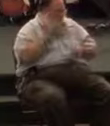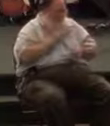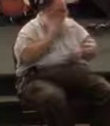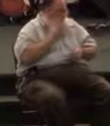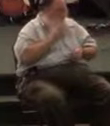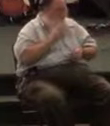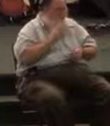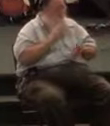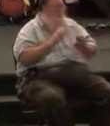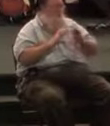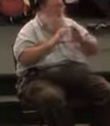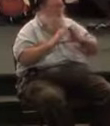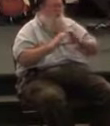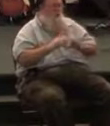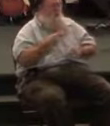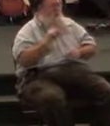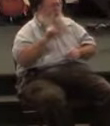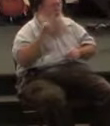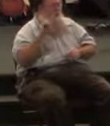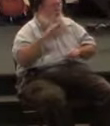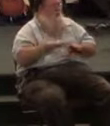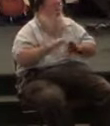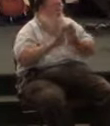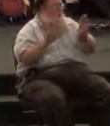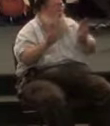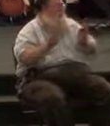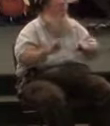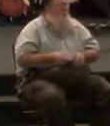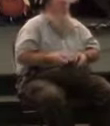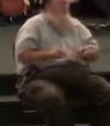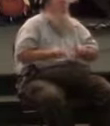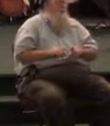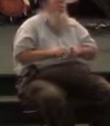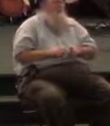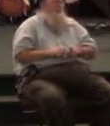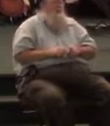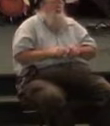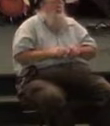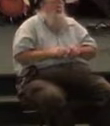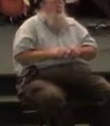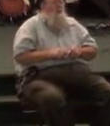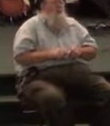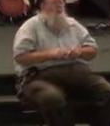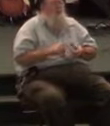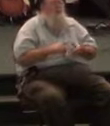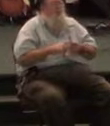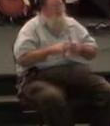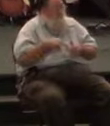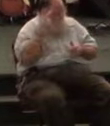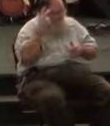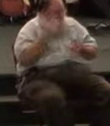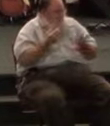When he came to Jerusalem, he tried to join the disciples, but they were all afraid of him,